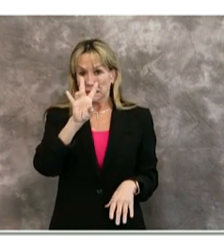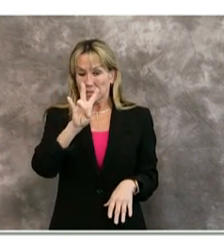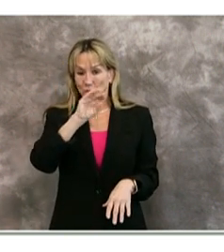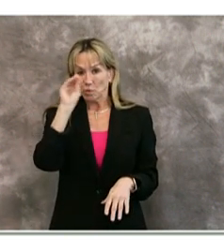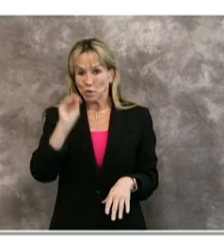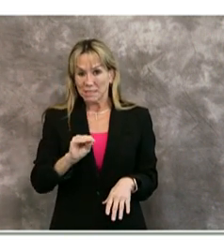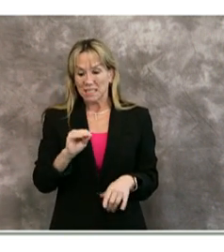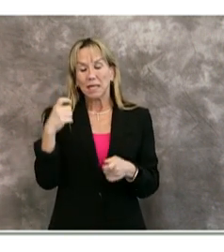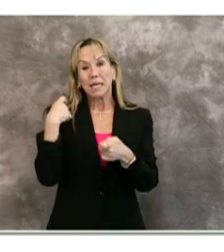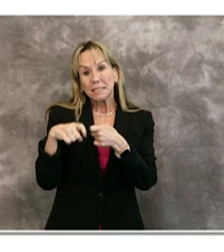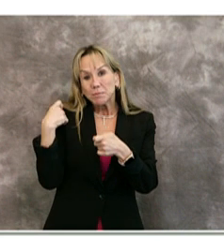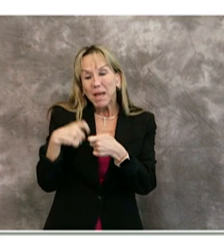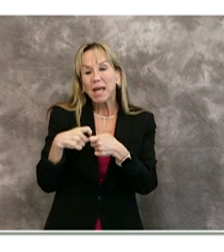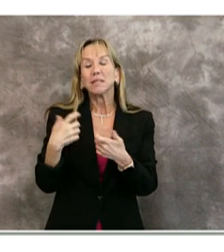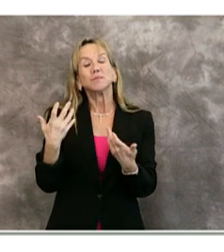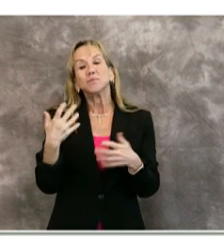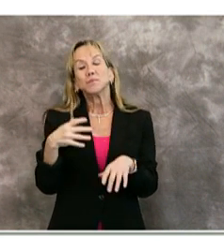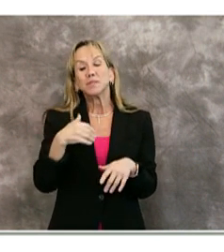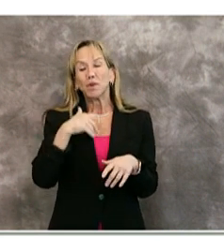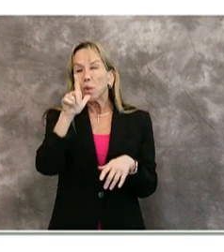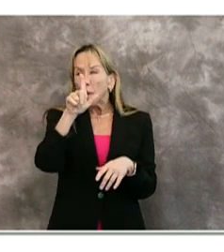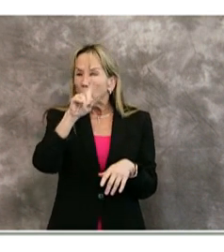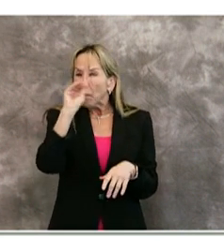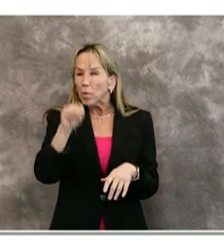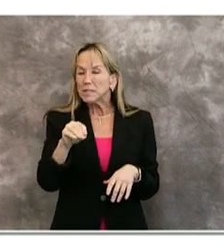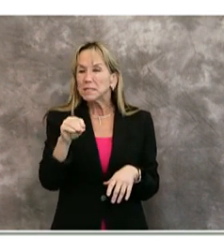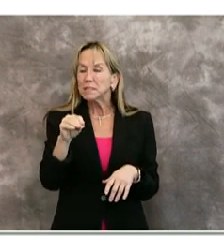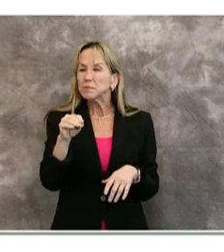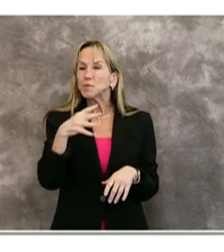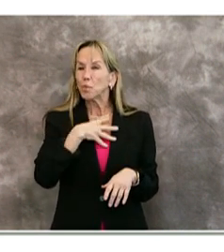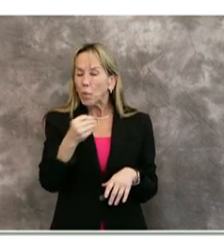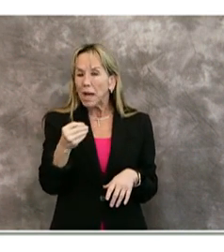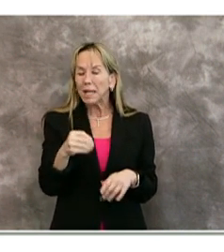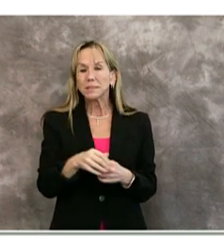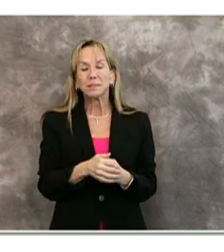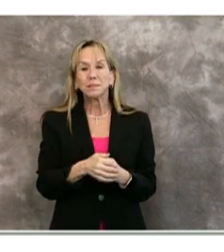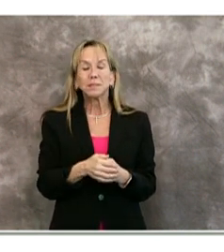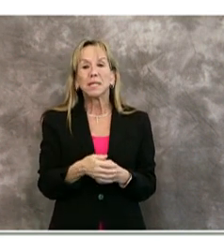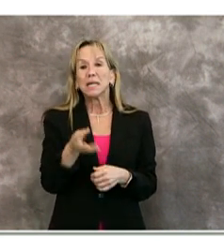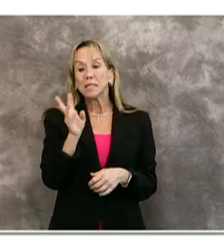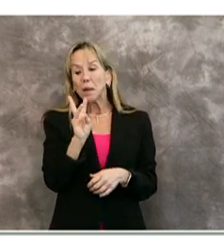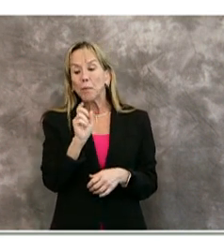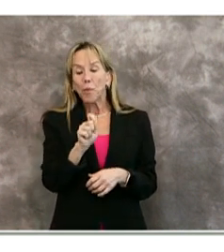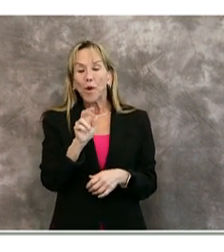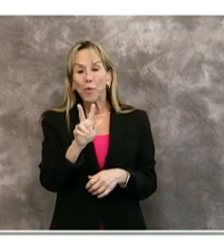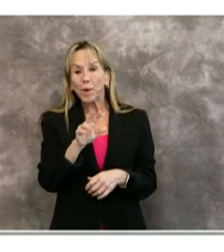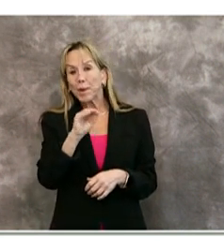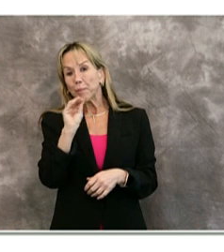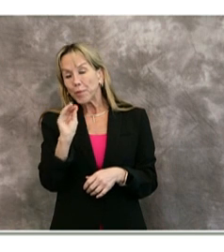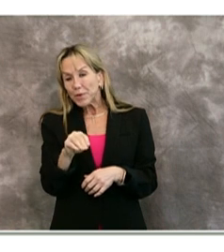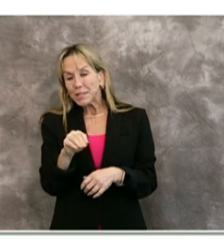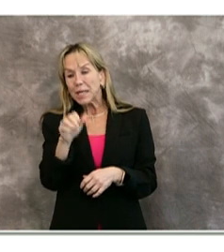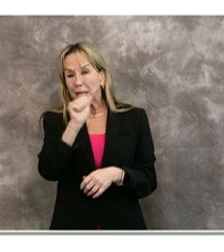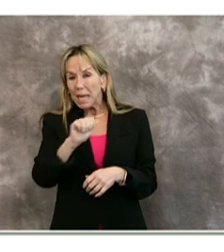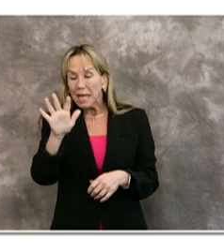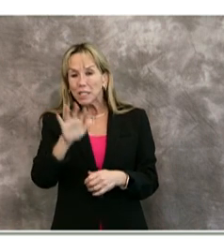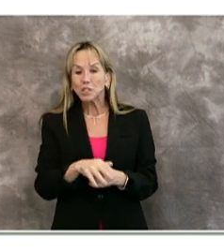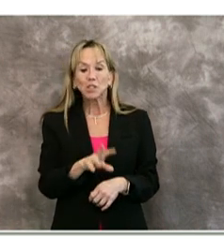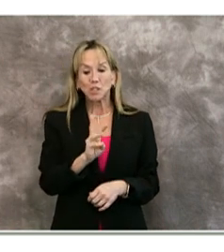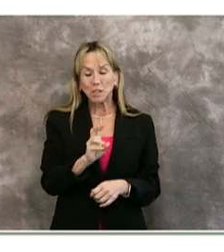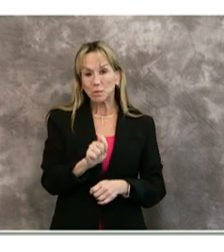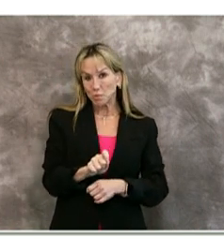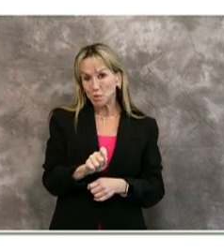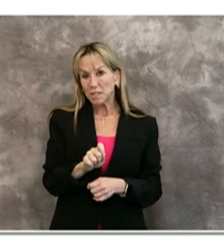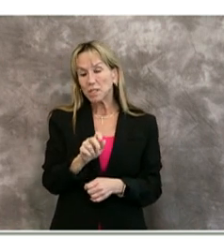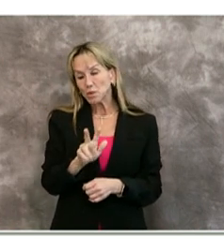67% Hispanic or Latino, 21% white, 6.3% Asian, 3.6% Black or African